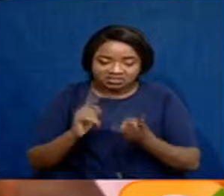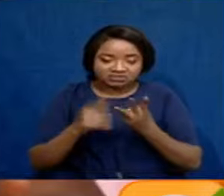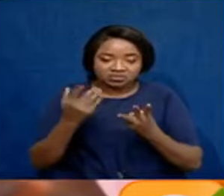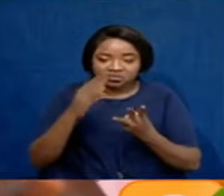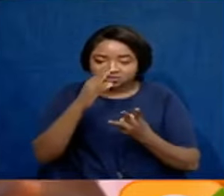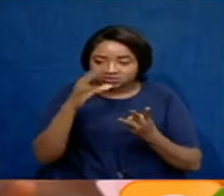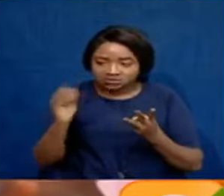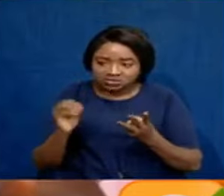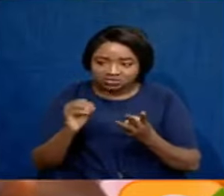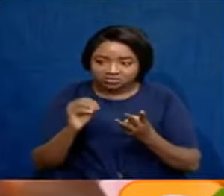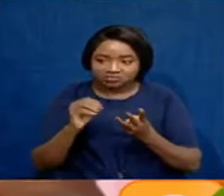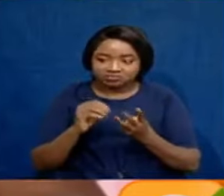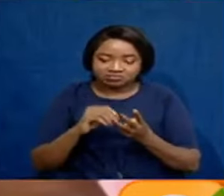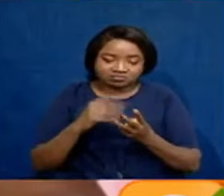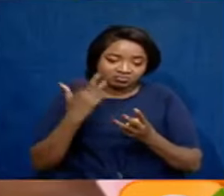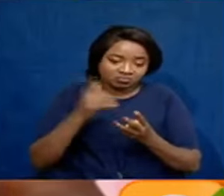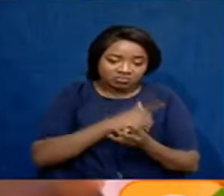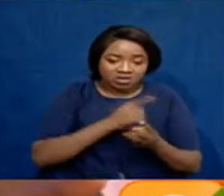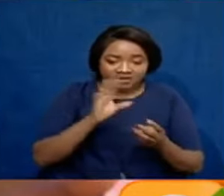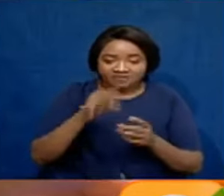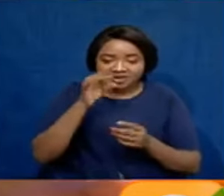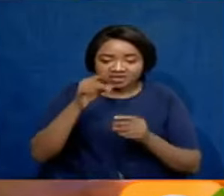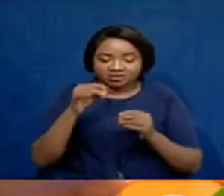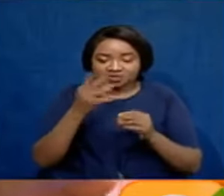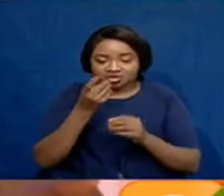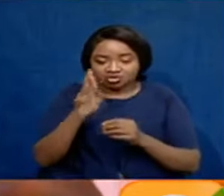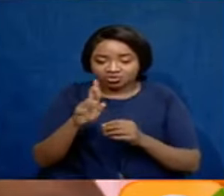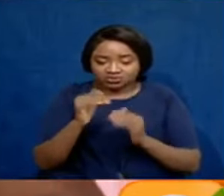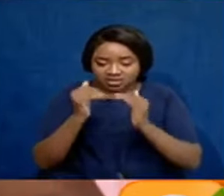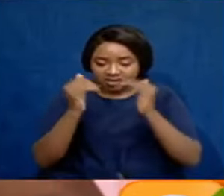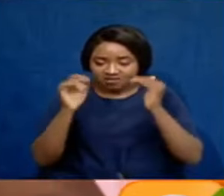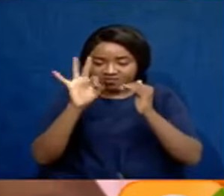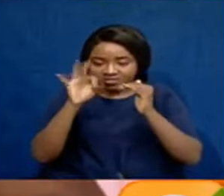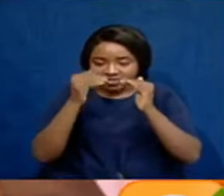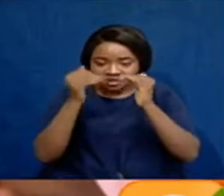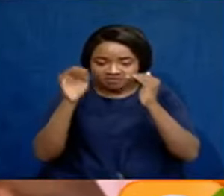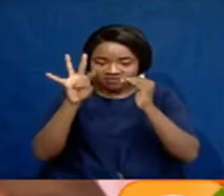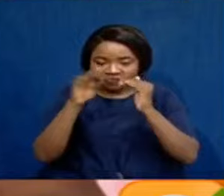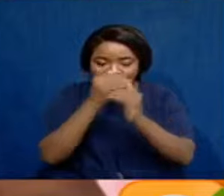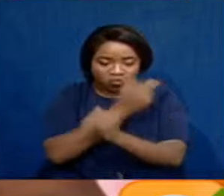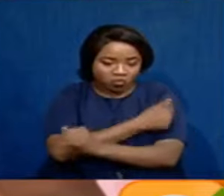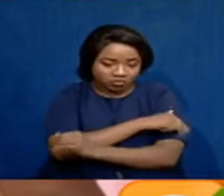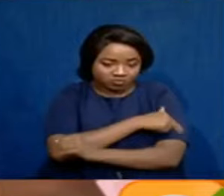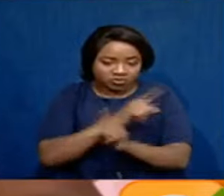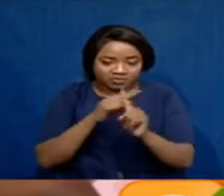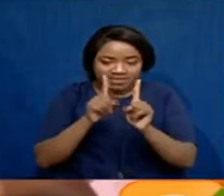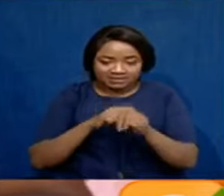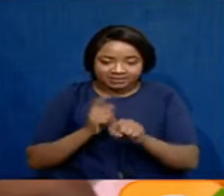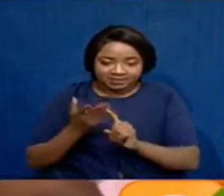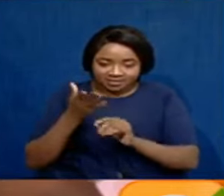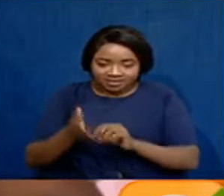officer. If they are lucky, they may find a doctor in a level 3, level 4 hospital. When they come there, it